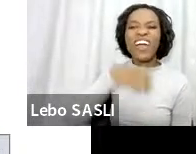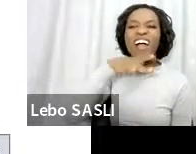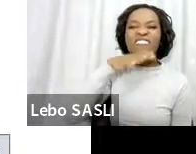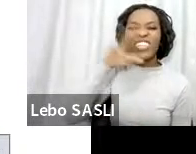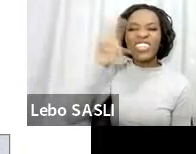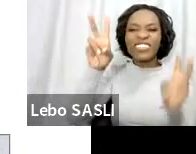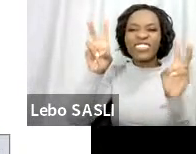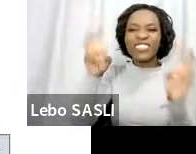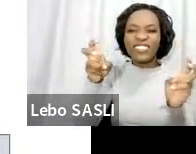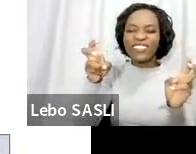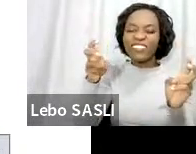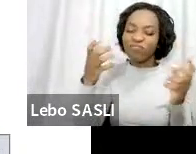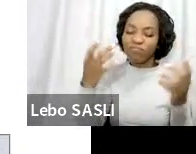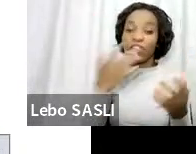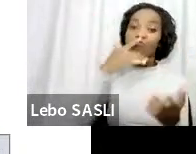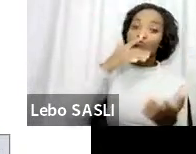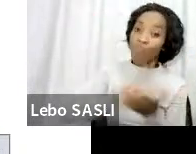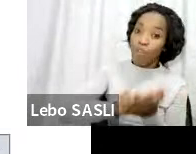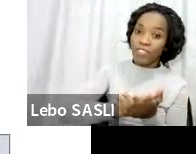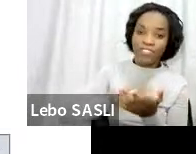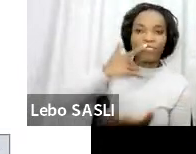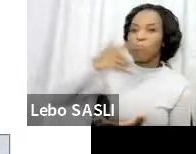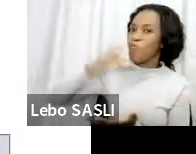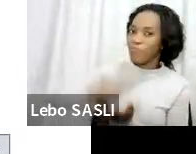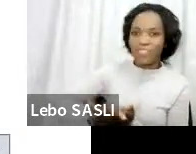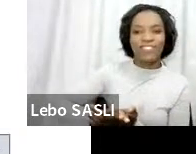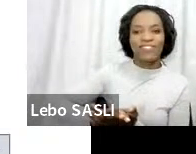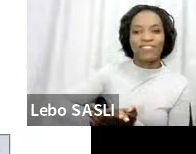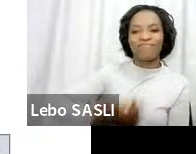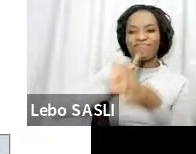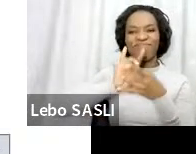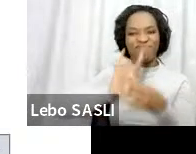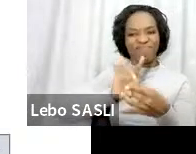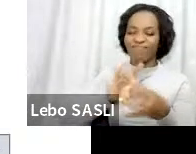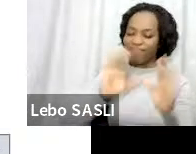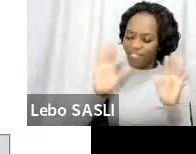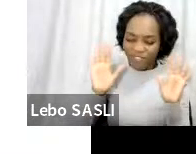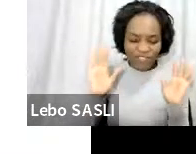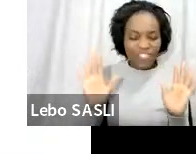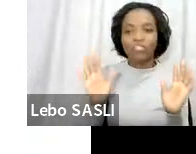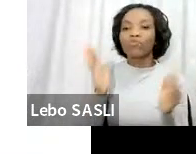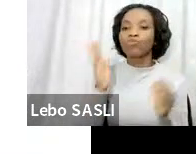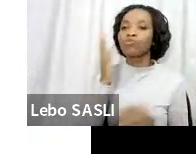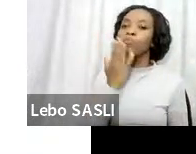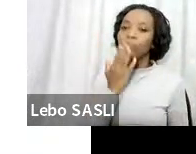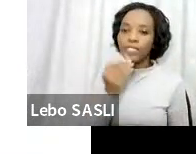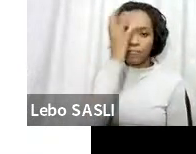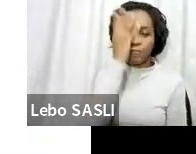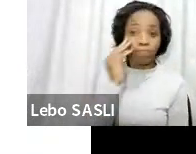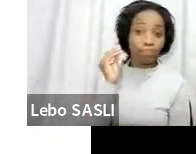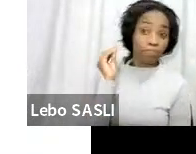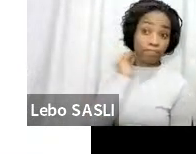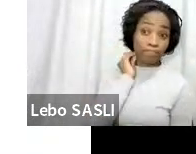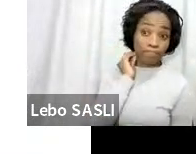as belofte. Therefore, promise, it's a promise. And therefore, we want you to take note of that. Yes,